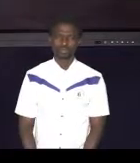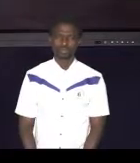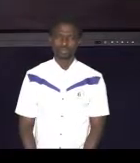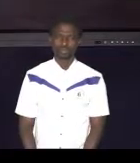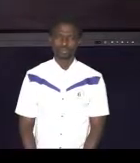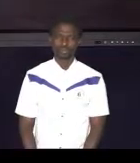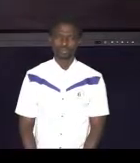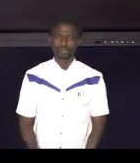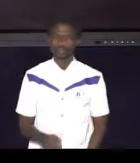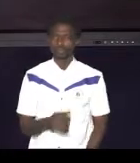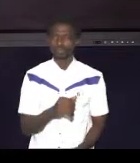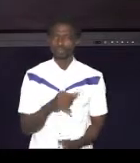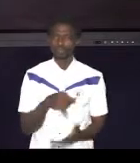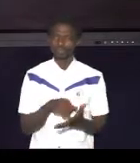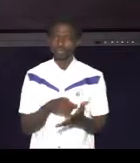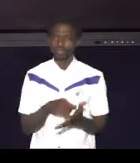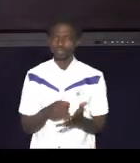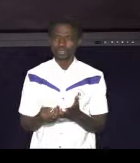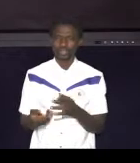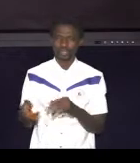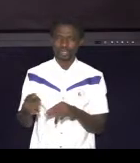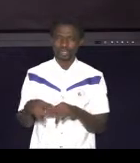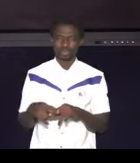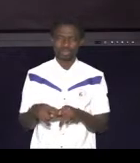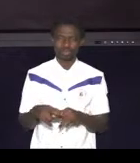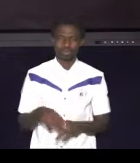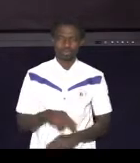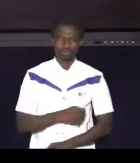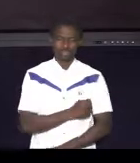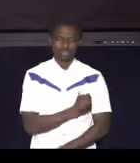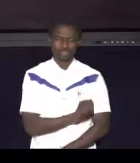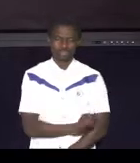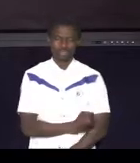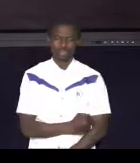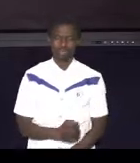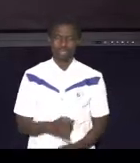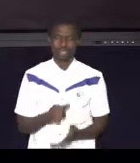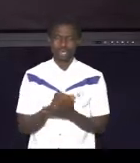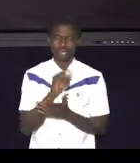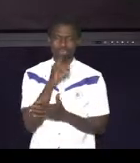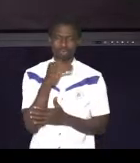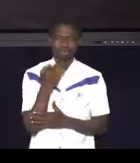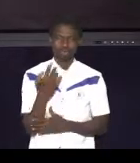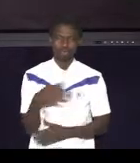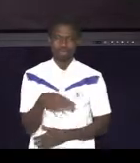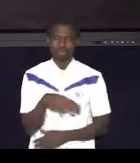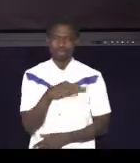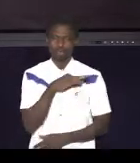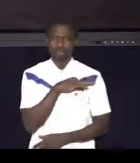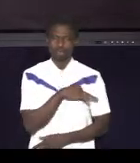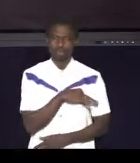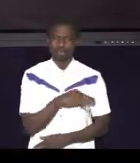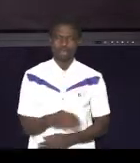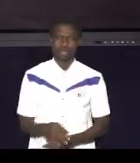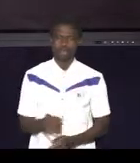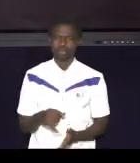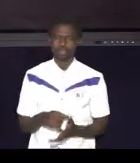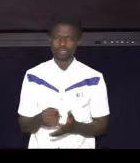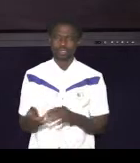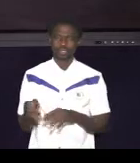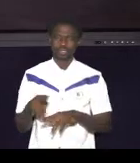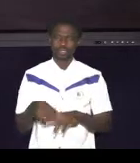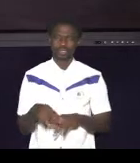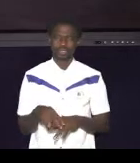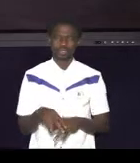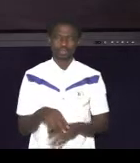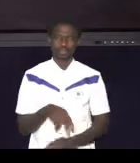improves stamina. It improves stamina. That's one of the benefits. It improves stamina. It makes